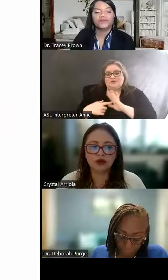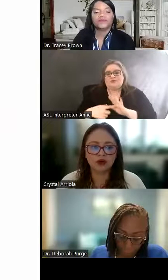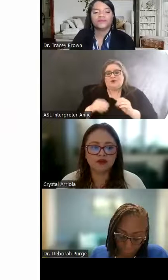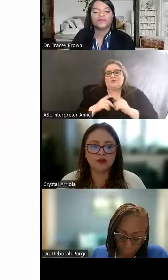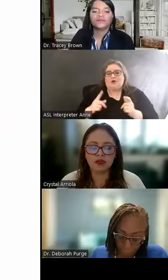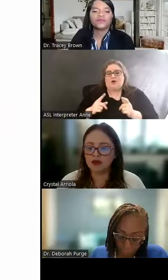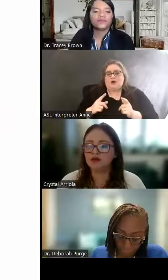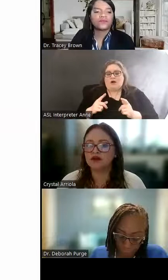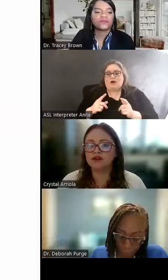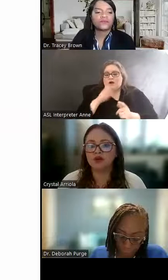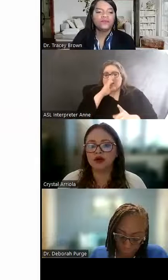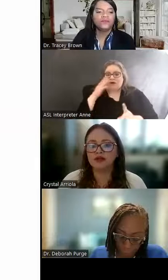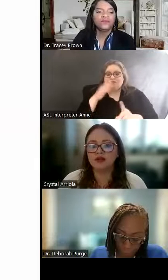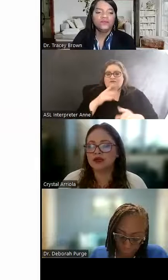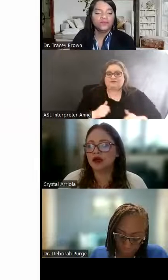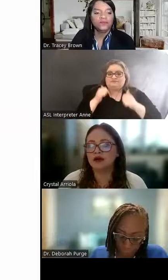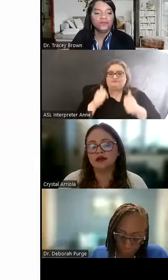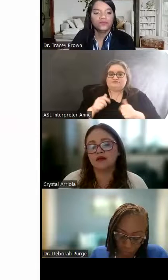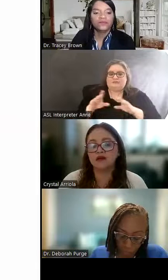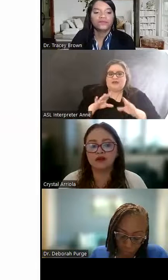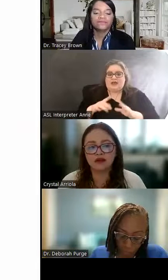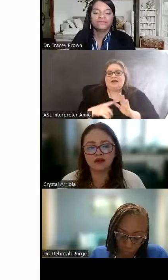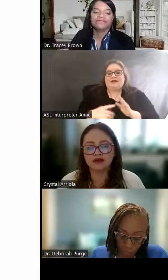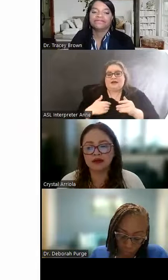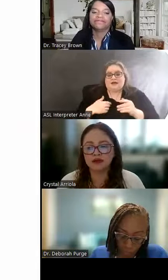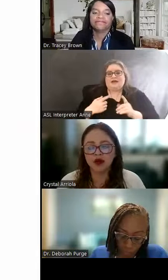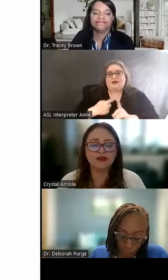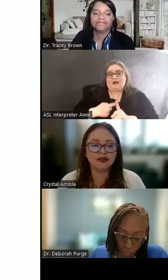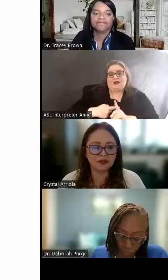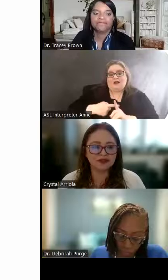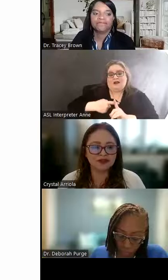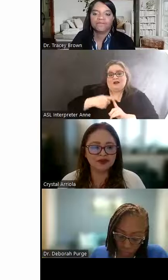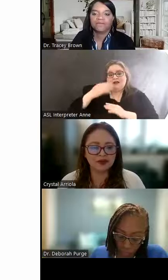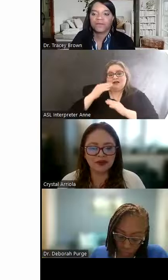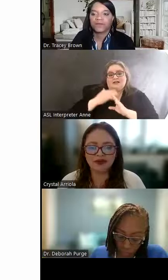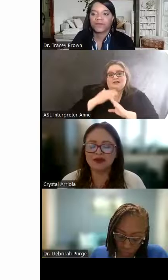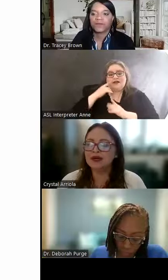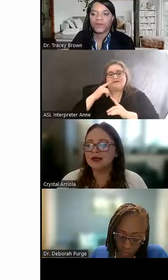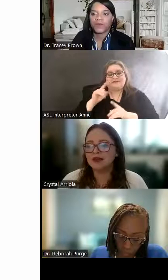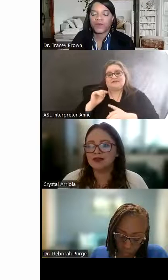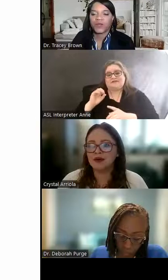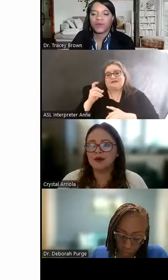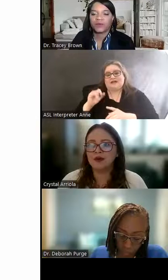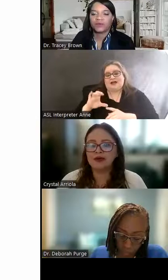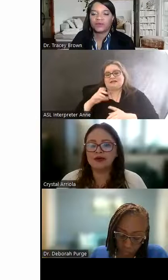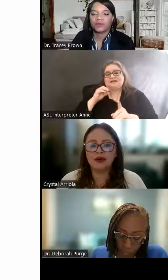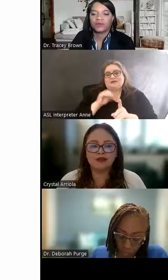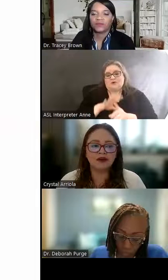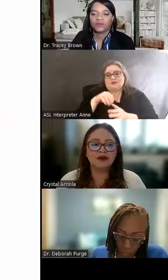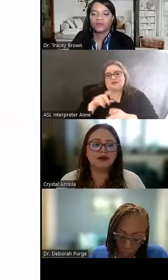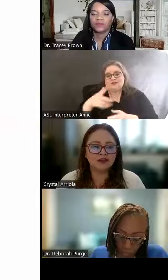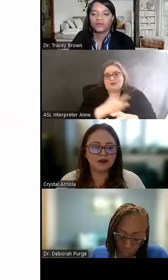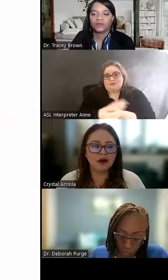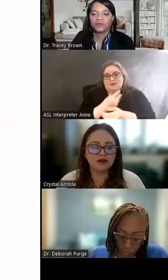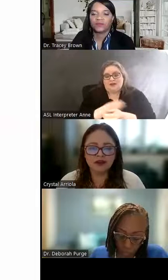overt aggressive behaviors were exhibiting higher levels of toxin exposure in their blood. And so, it